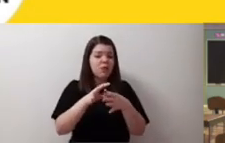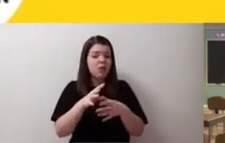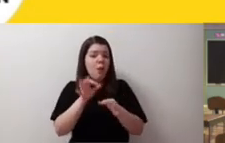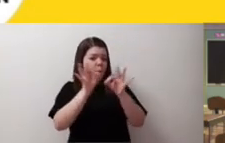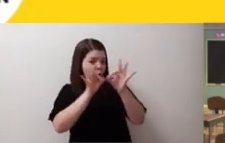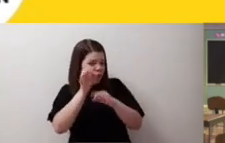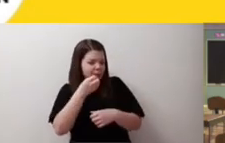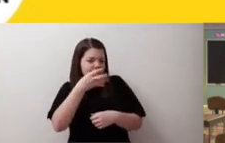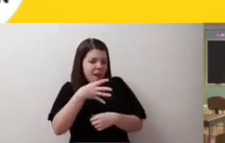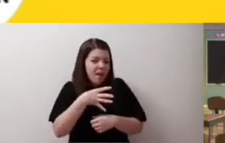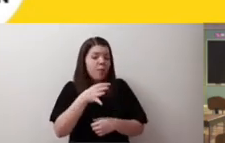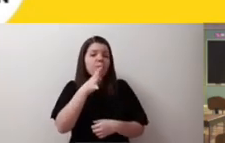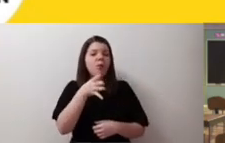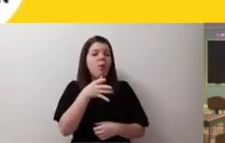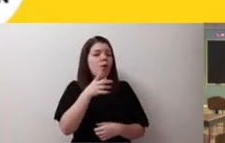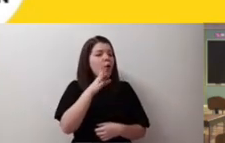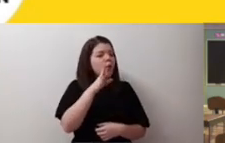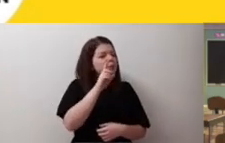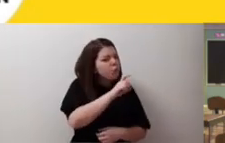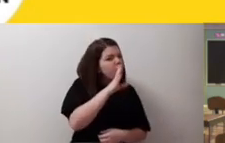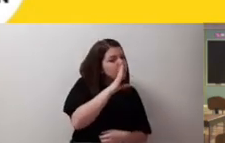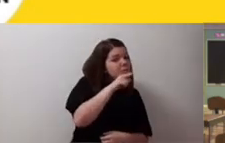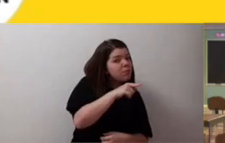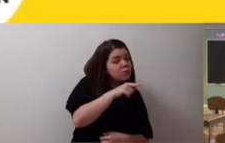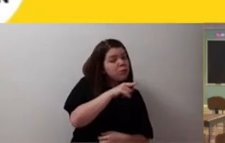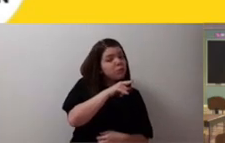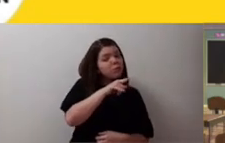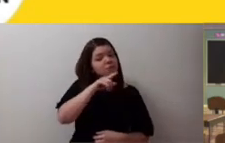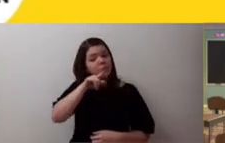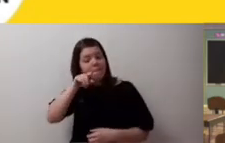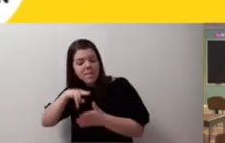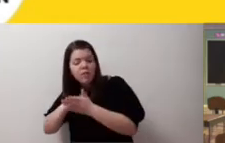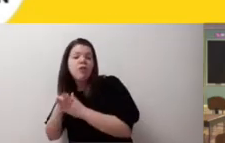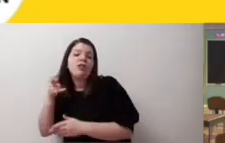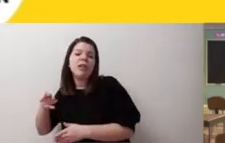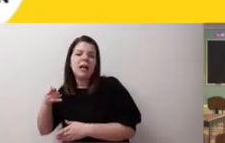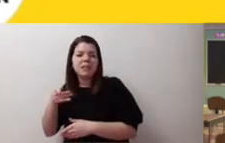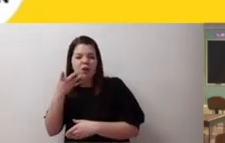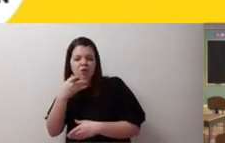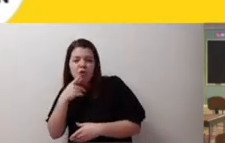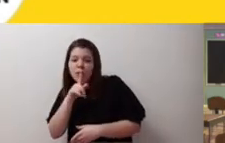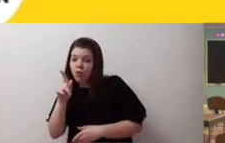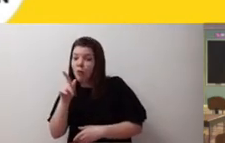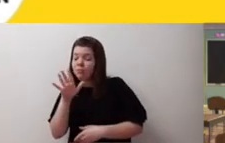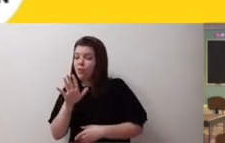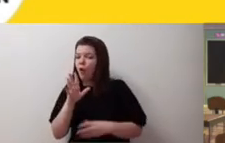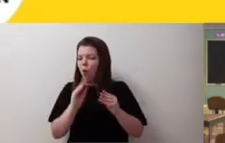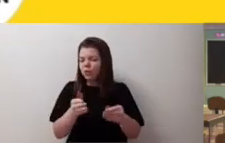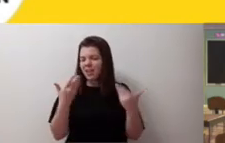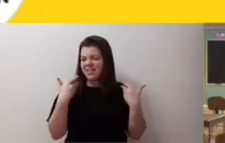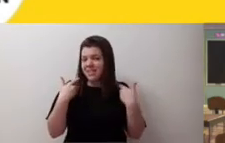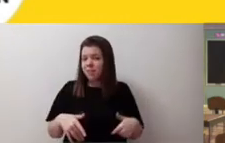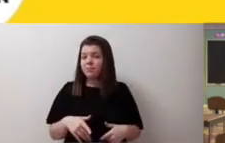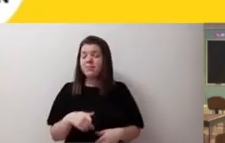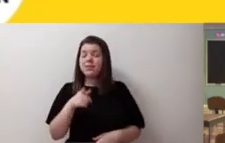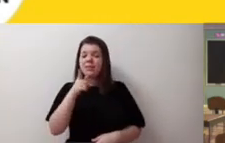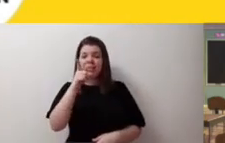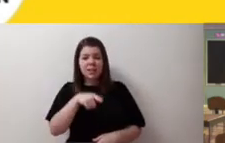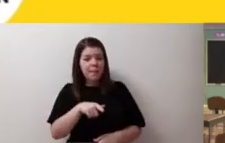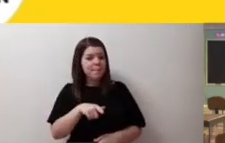teachers didn't know about how to implement agile in education, and that's a good percentage. Also,